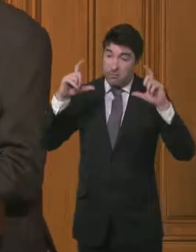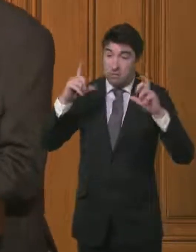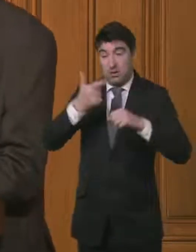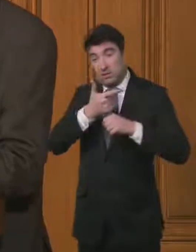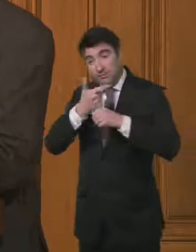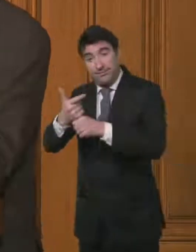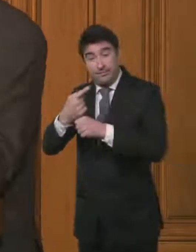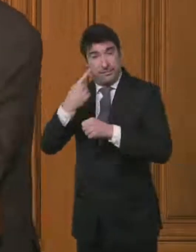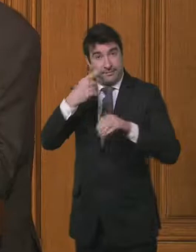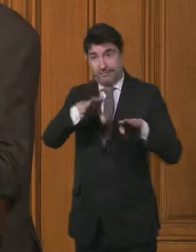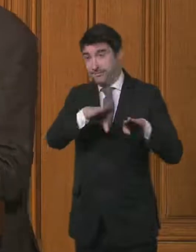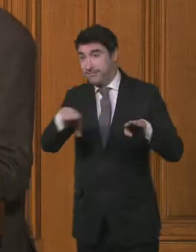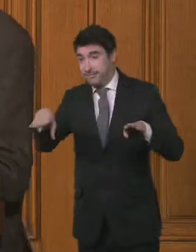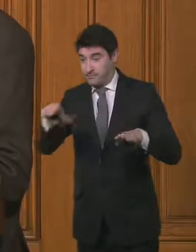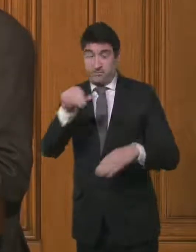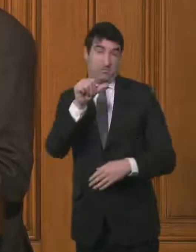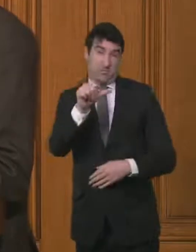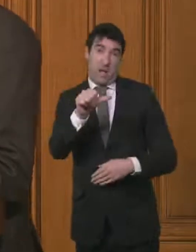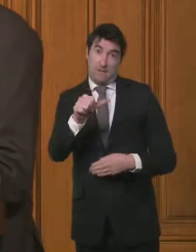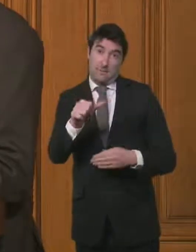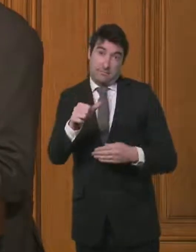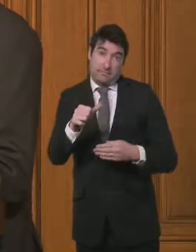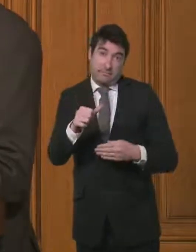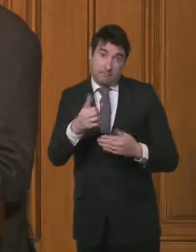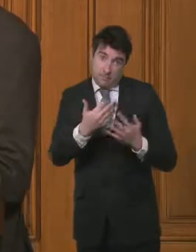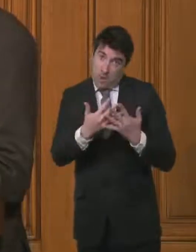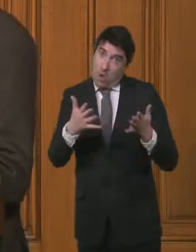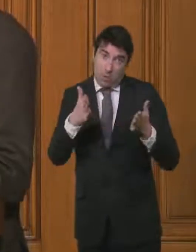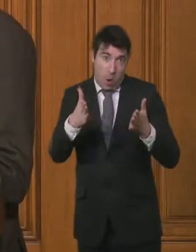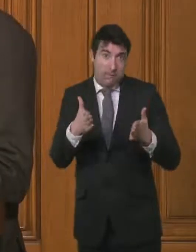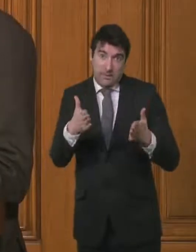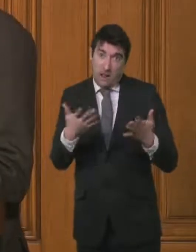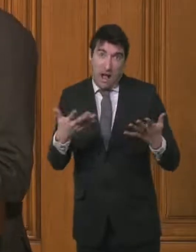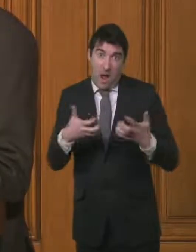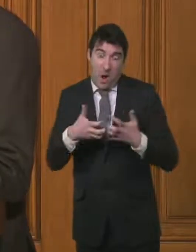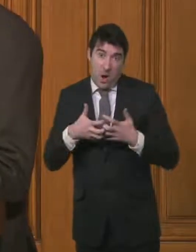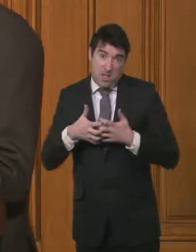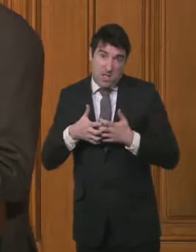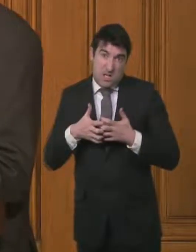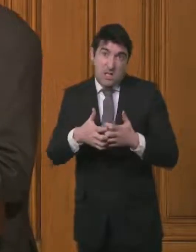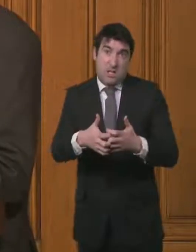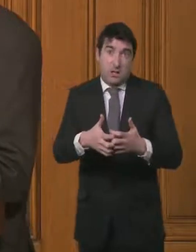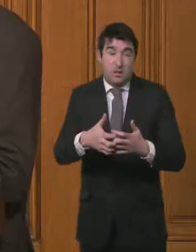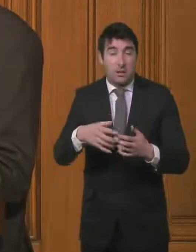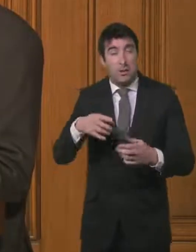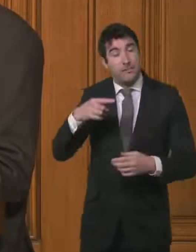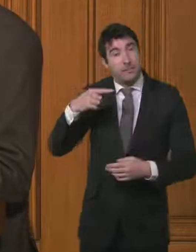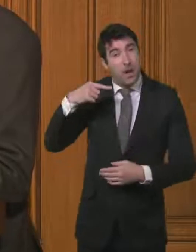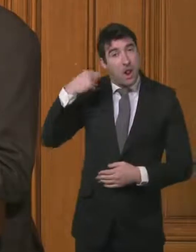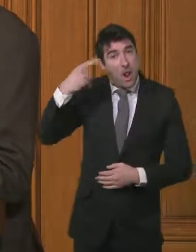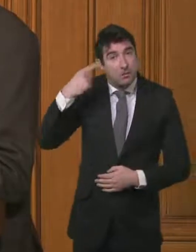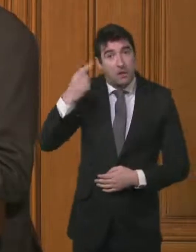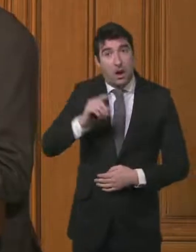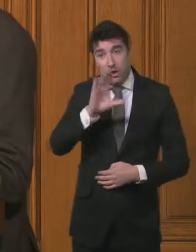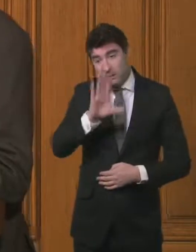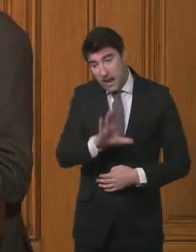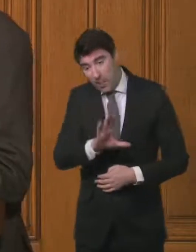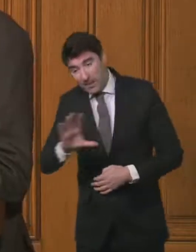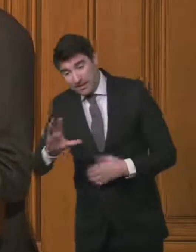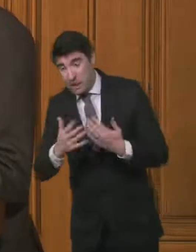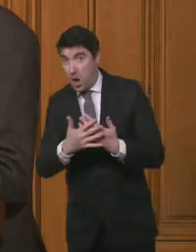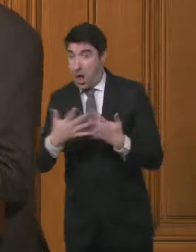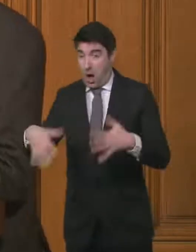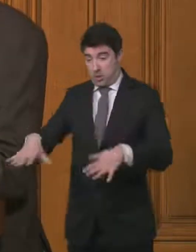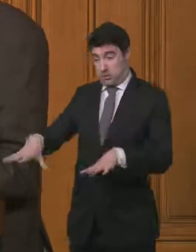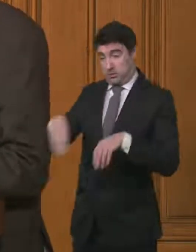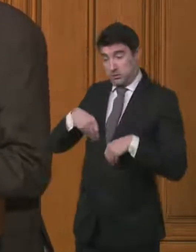into your bloodstream. Of countries such as London, as you've noted, where we've seen rapid rises in infections, predominantly because of the new variant